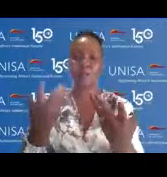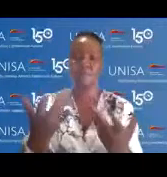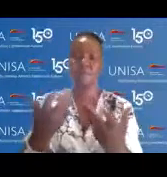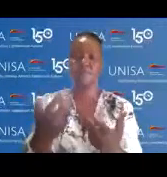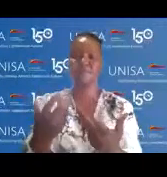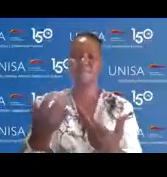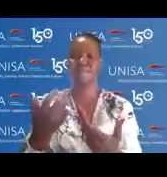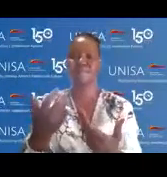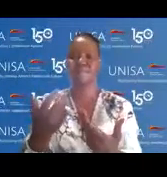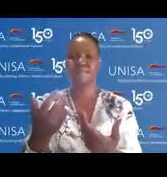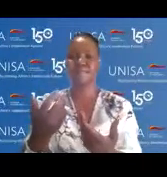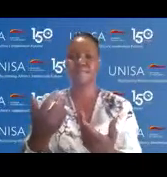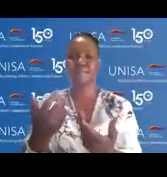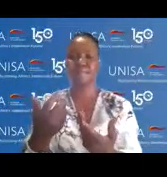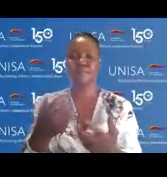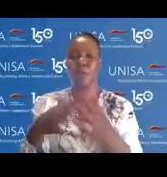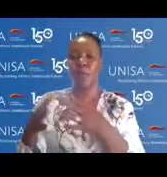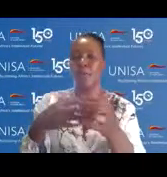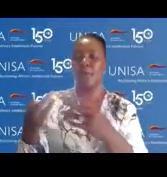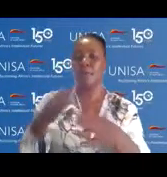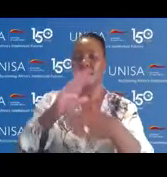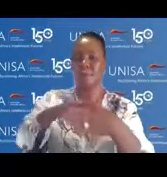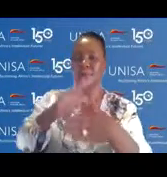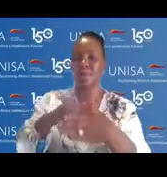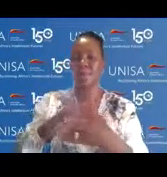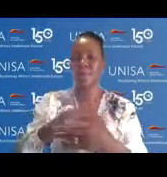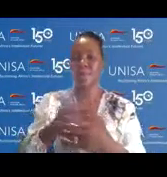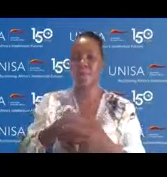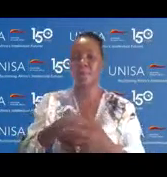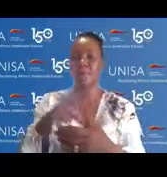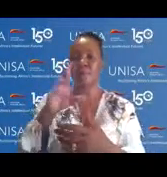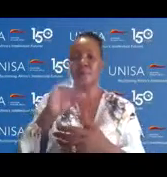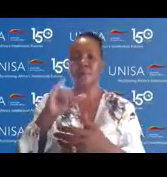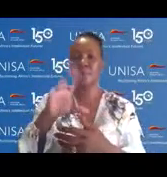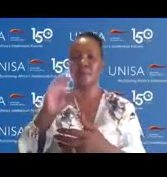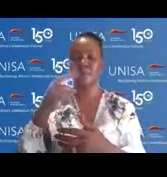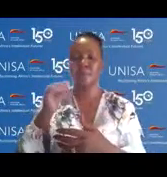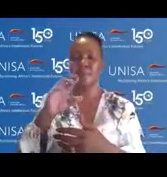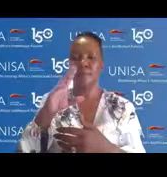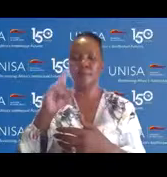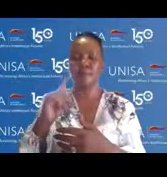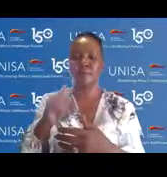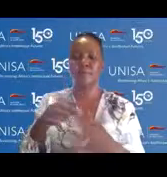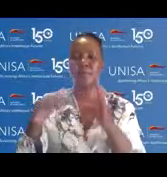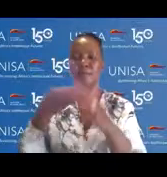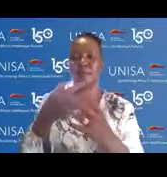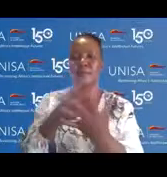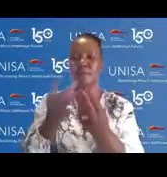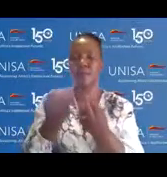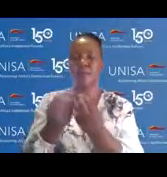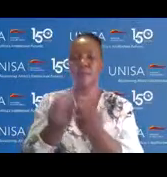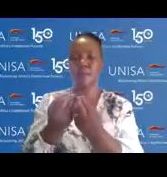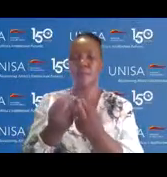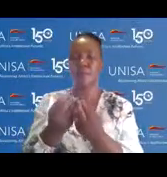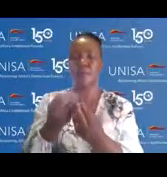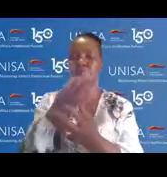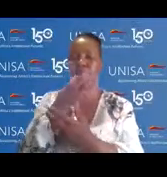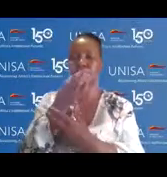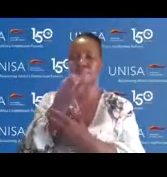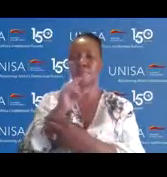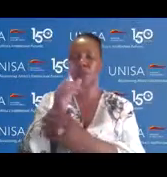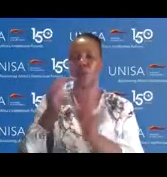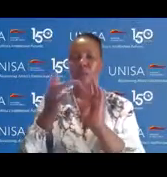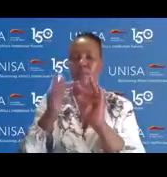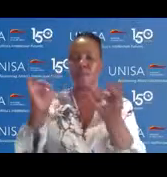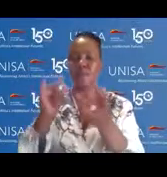for whatever reason, Richard's now sending me a note. Thanks, Richard. And let's say your internet, your fiber goes down,